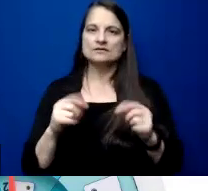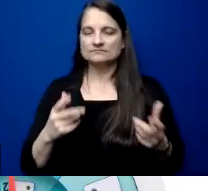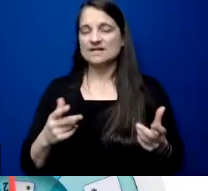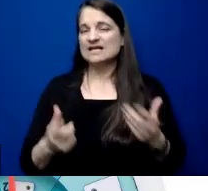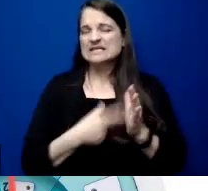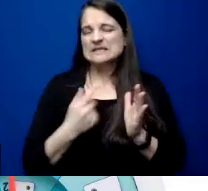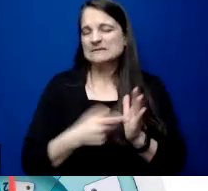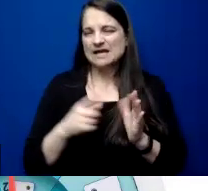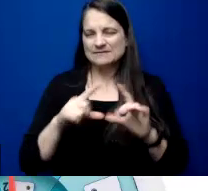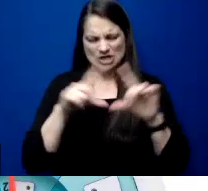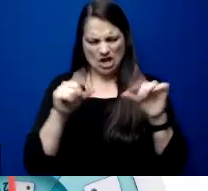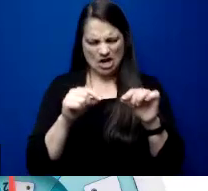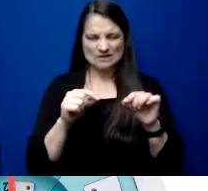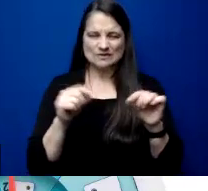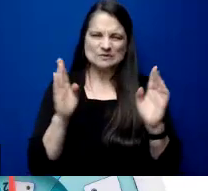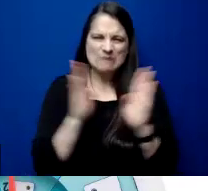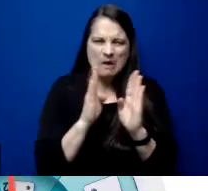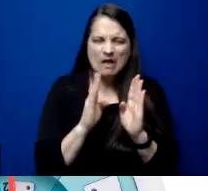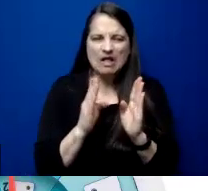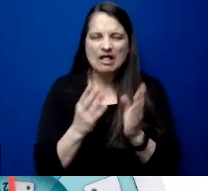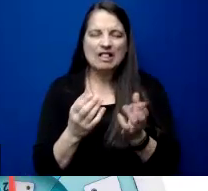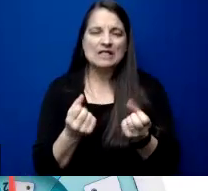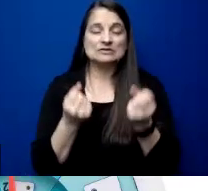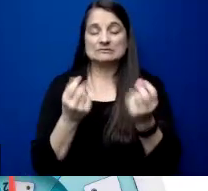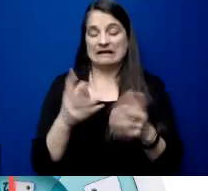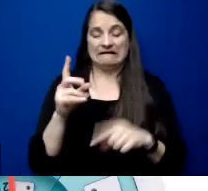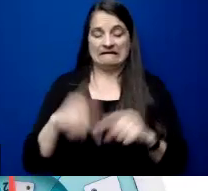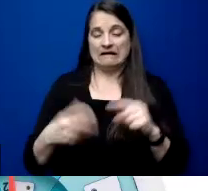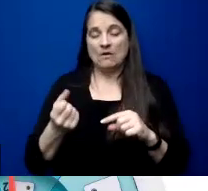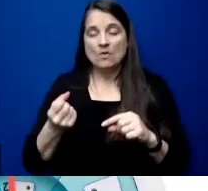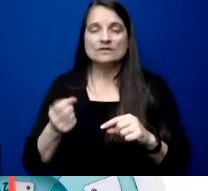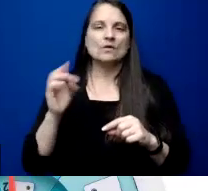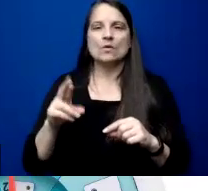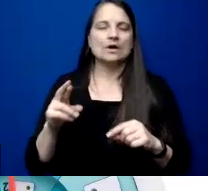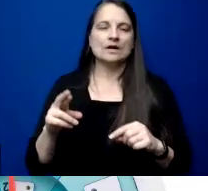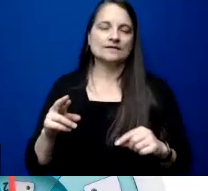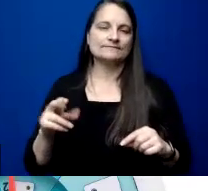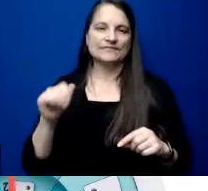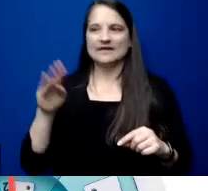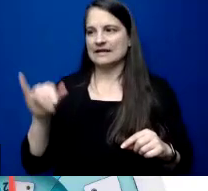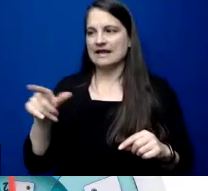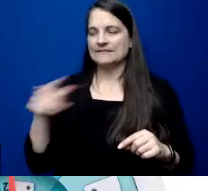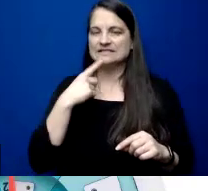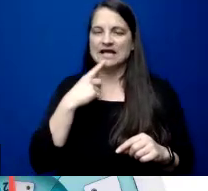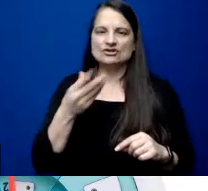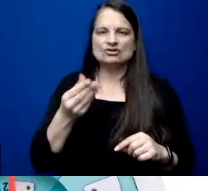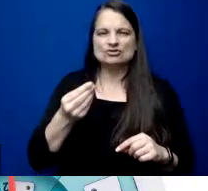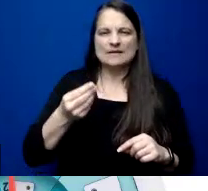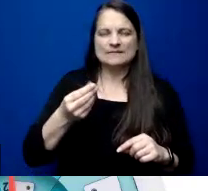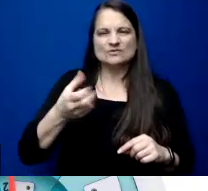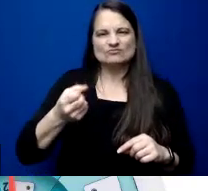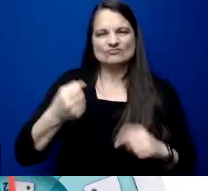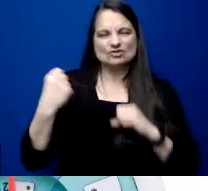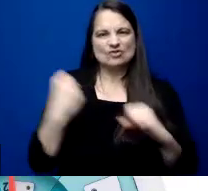the cards might be too small, too many to hold, or, as Abby mentioned, your grip strength over the course of the game